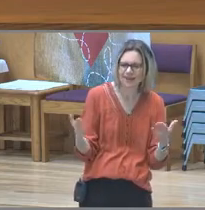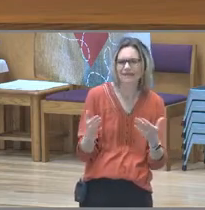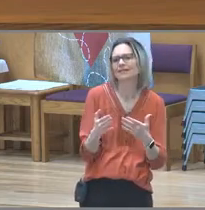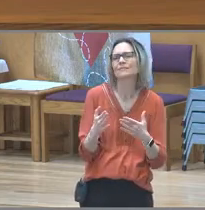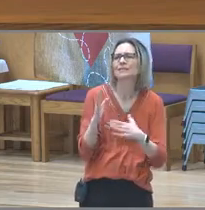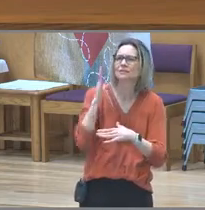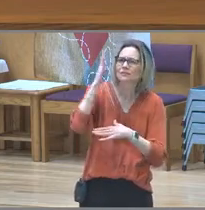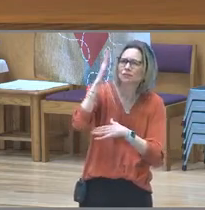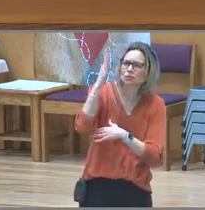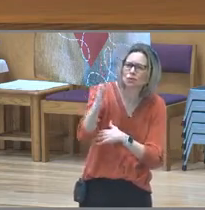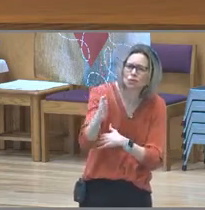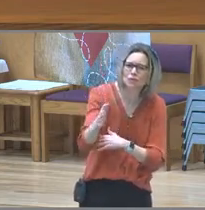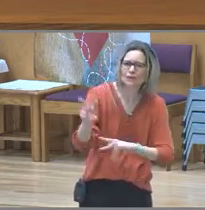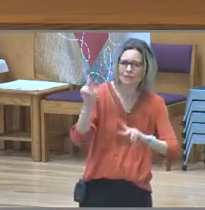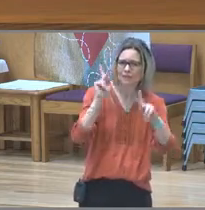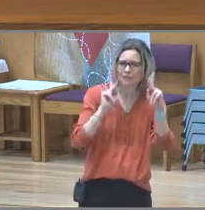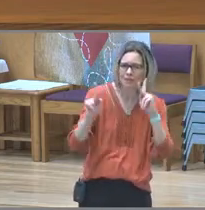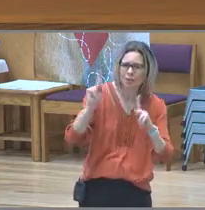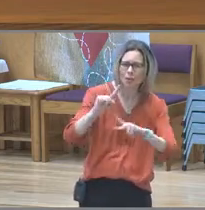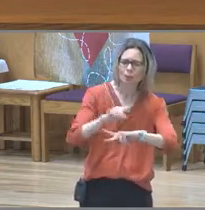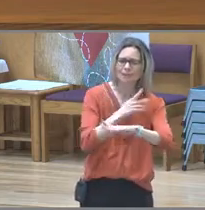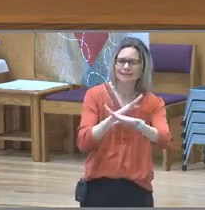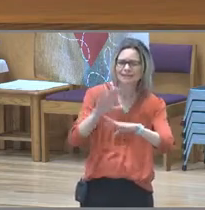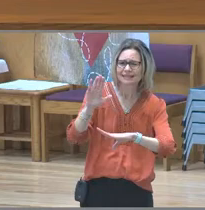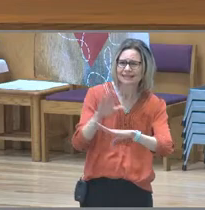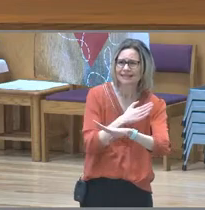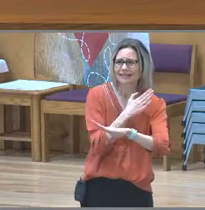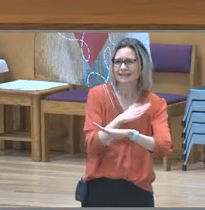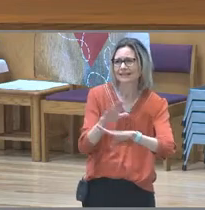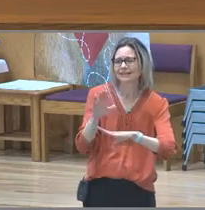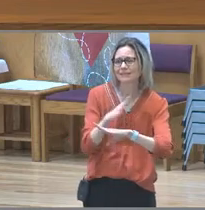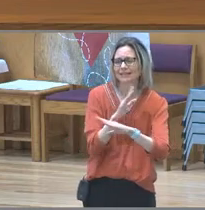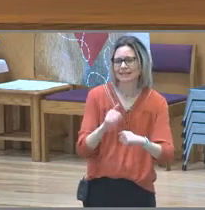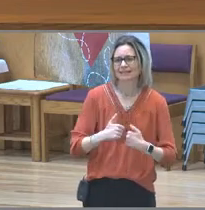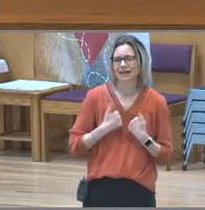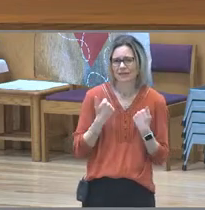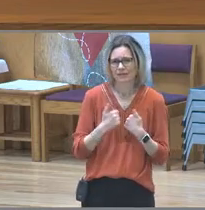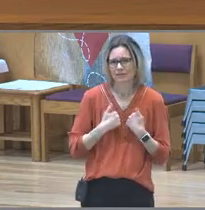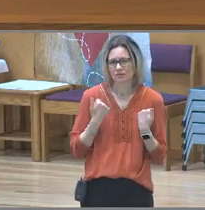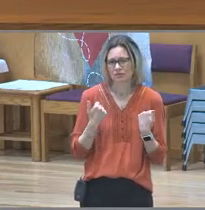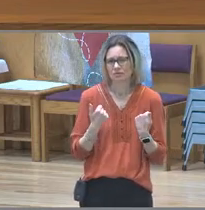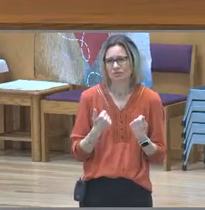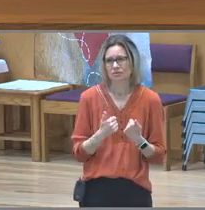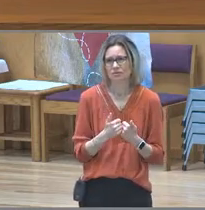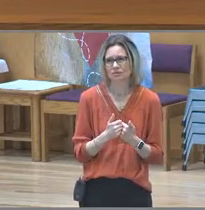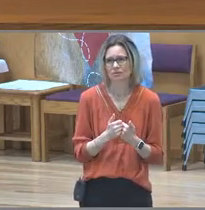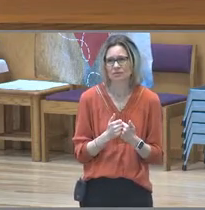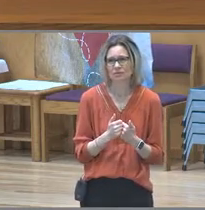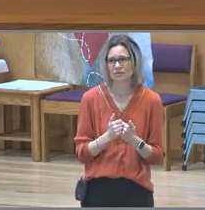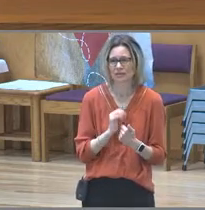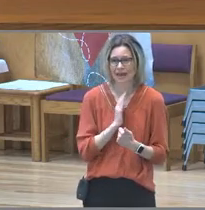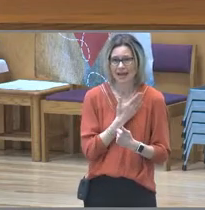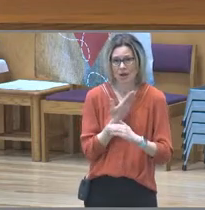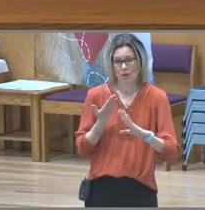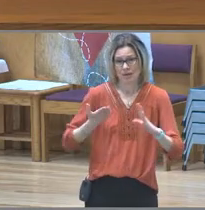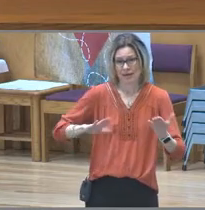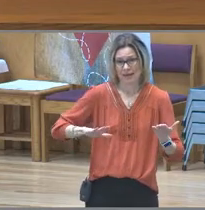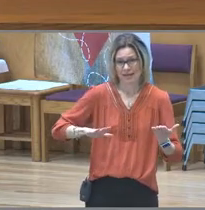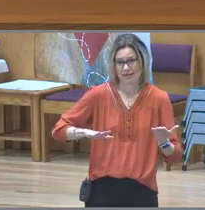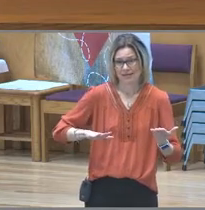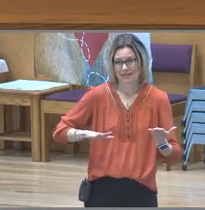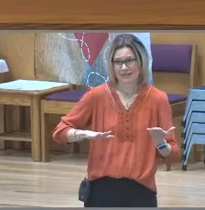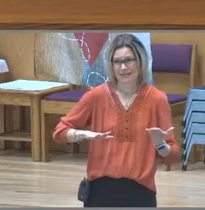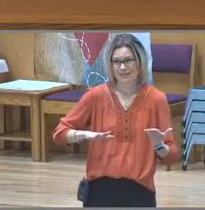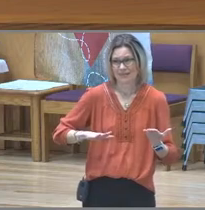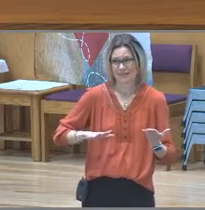future, because the people. We sing because the survivors and our death want